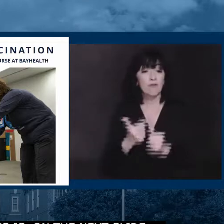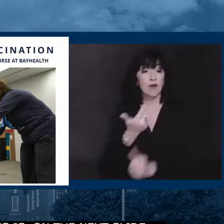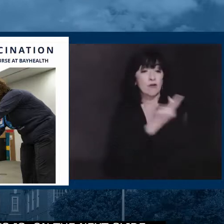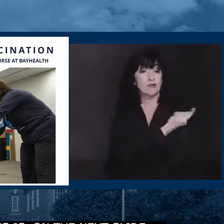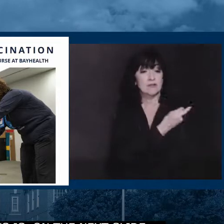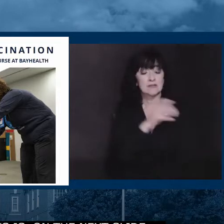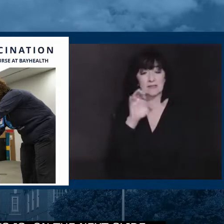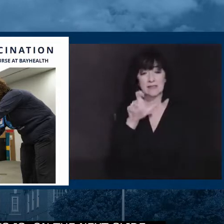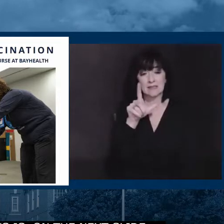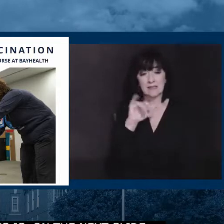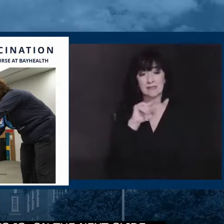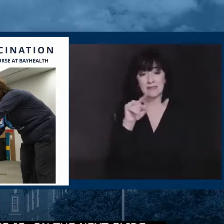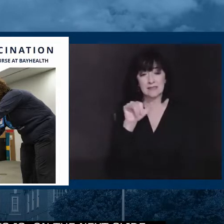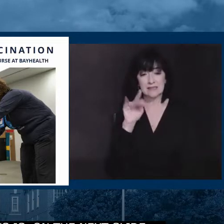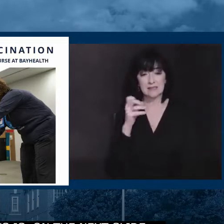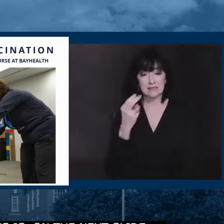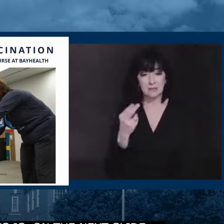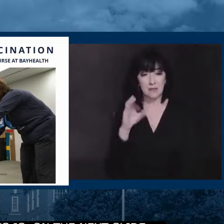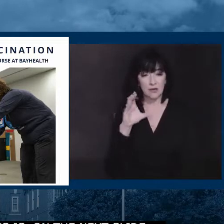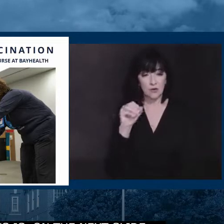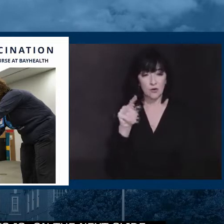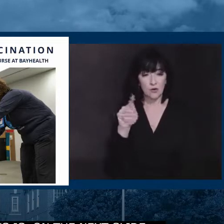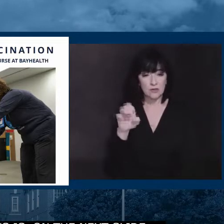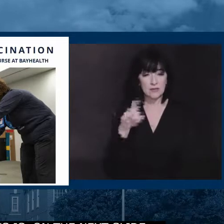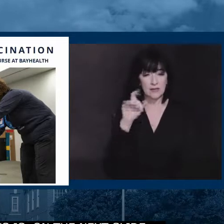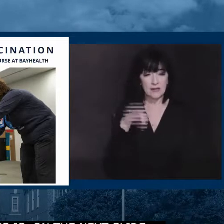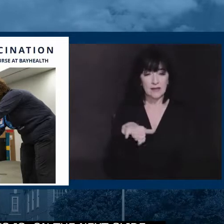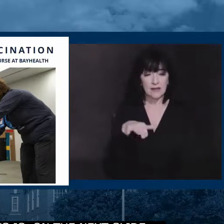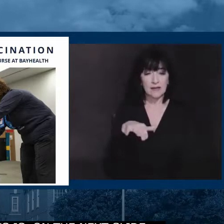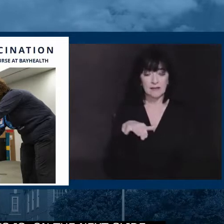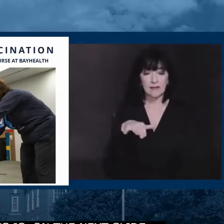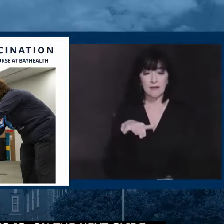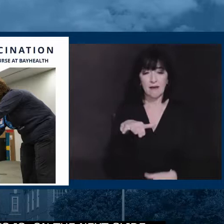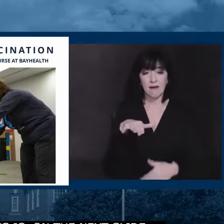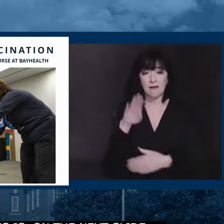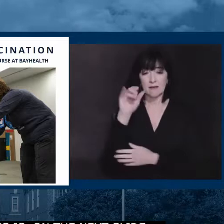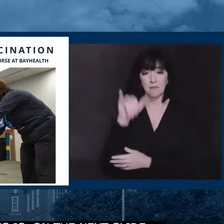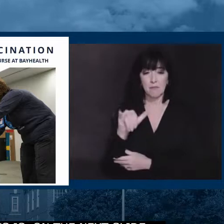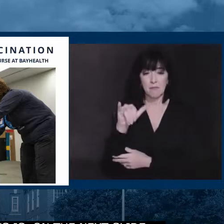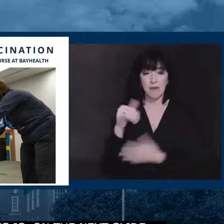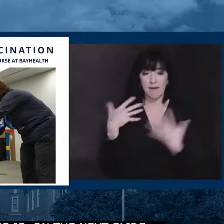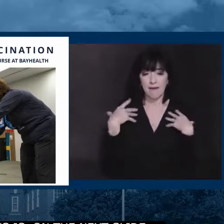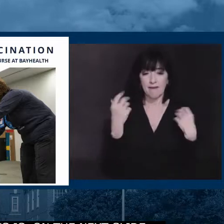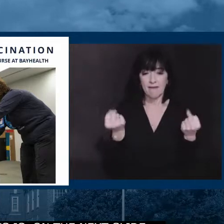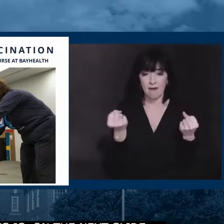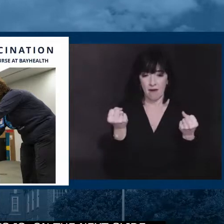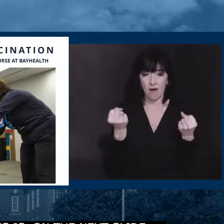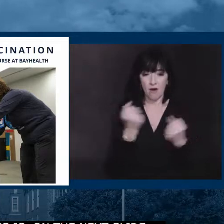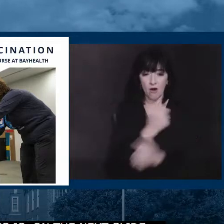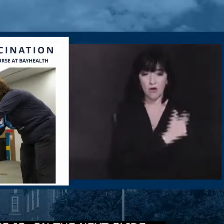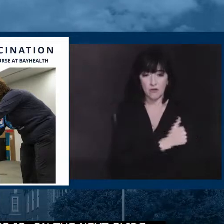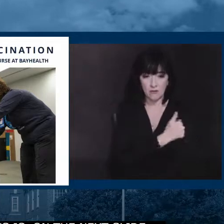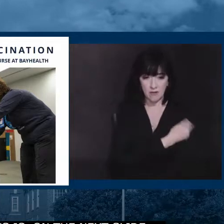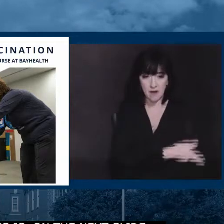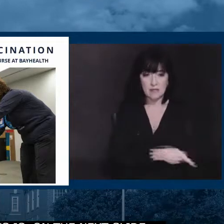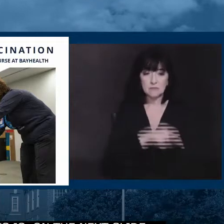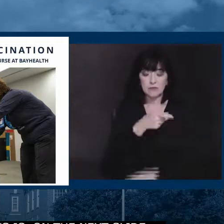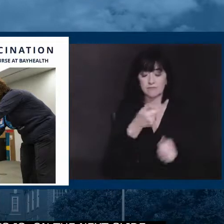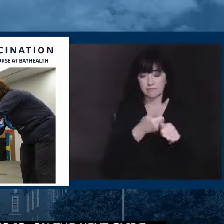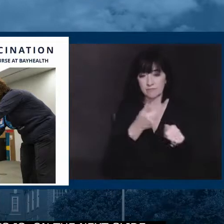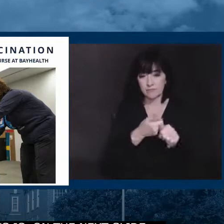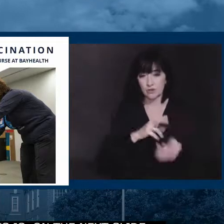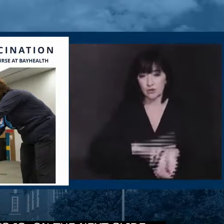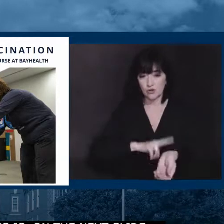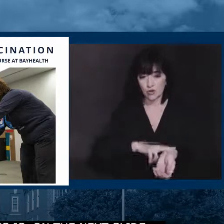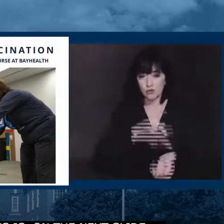Elizabeth Cote in the progressive care unit, nurse down at Bay Health. So she's a nurse that works in the hospital on a